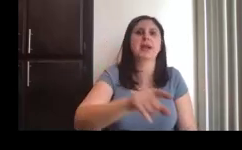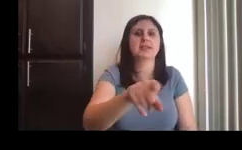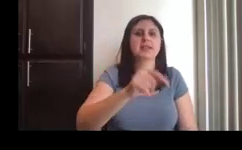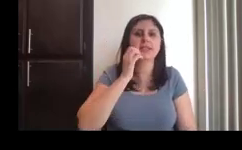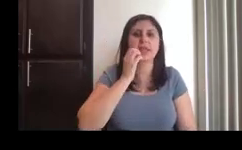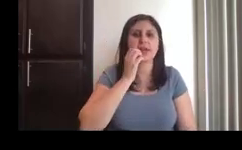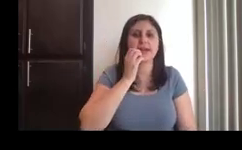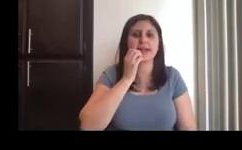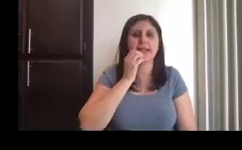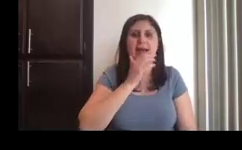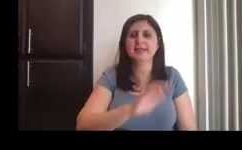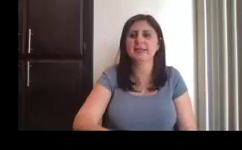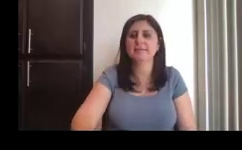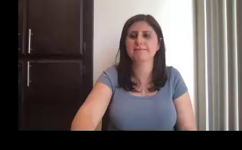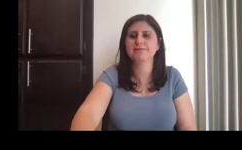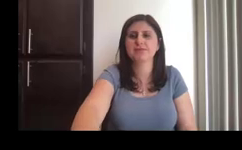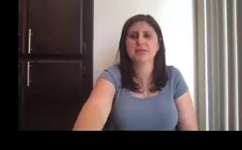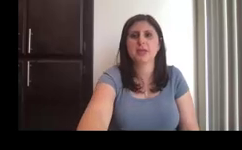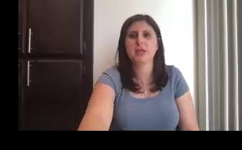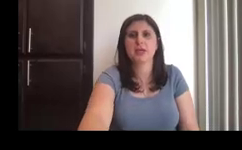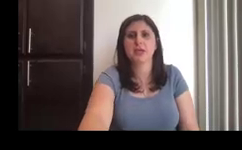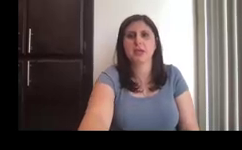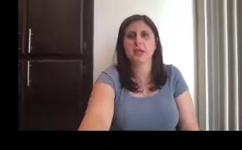Okay, then we're gonna practice this together in class.